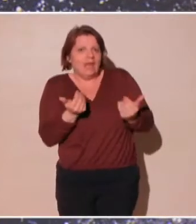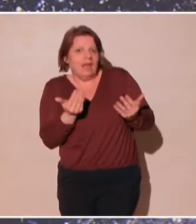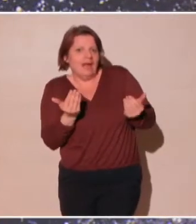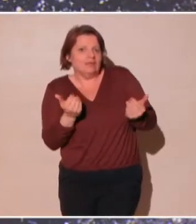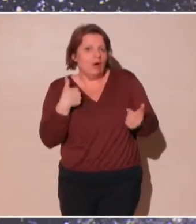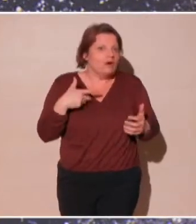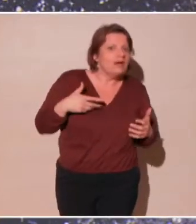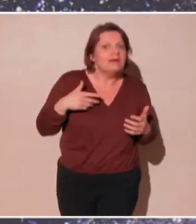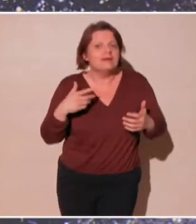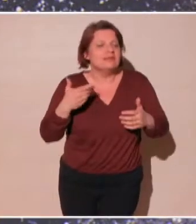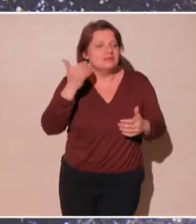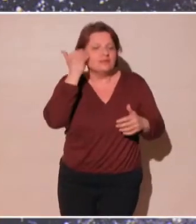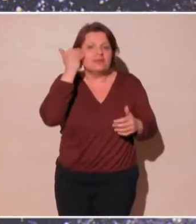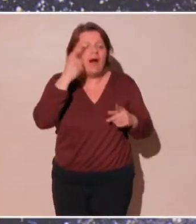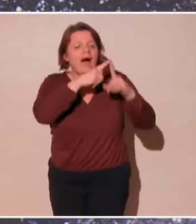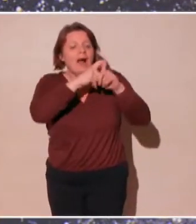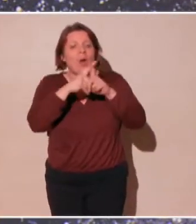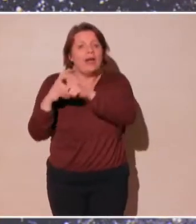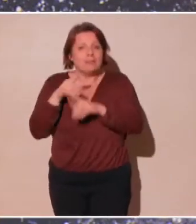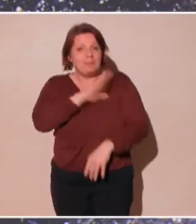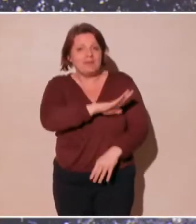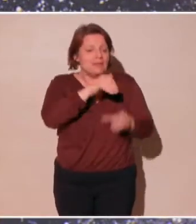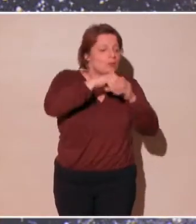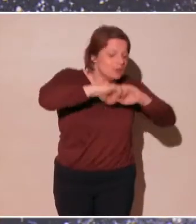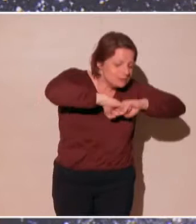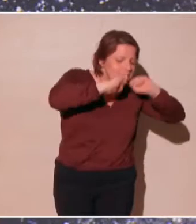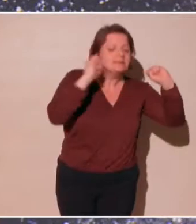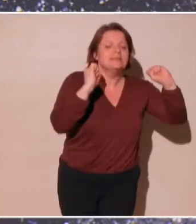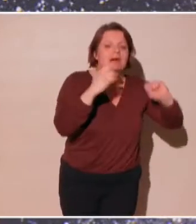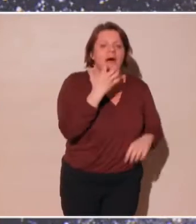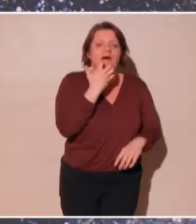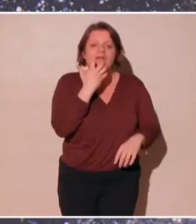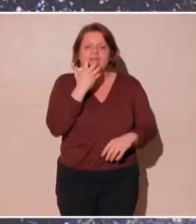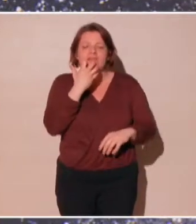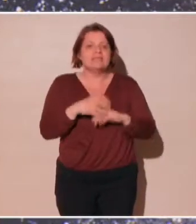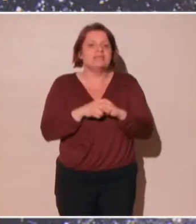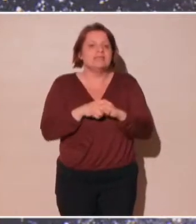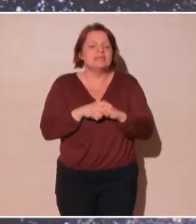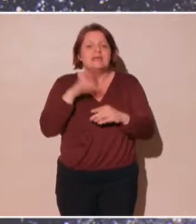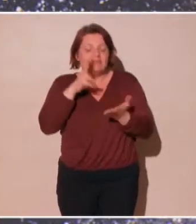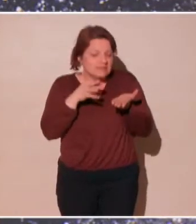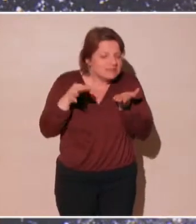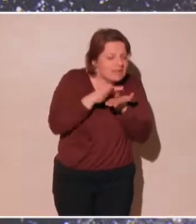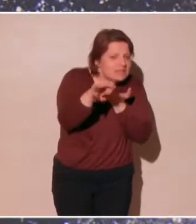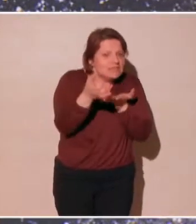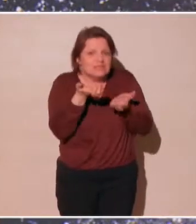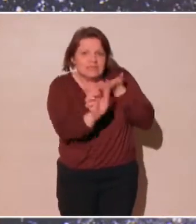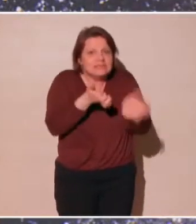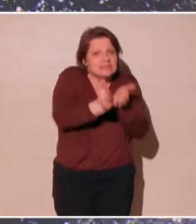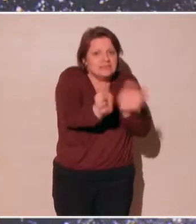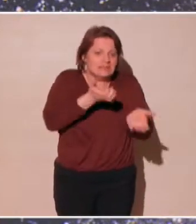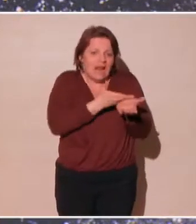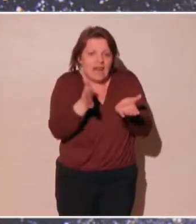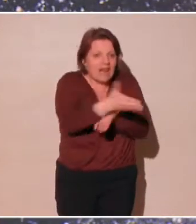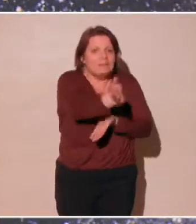applied for candidacy at the beginning of March, already expect the results and want to see the level of intimacy and privacy of the algorithm. Hopefully they will be able